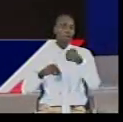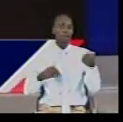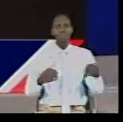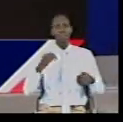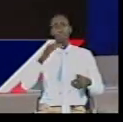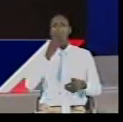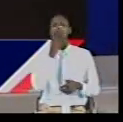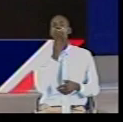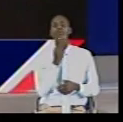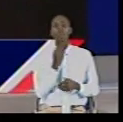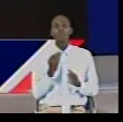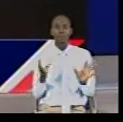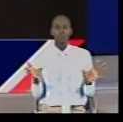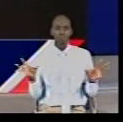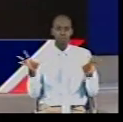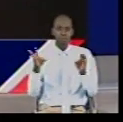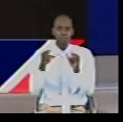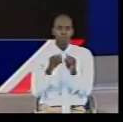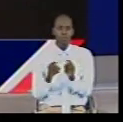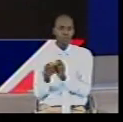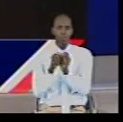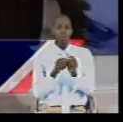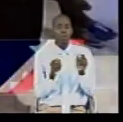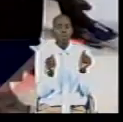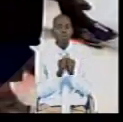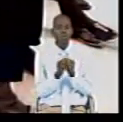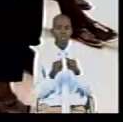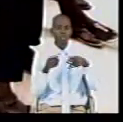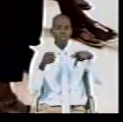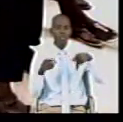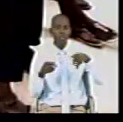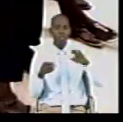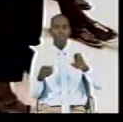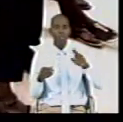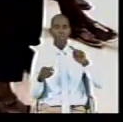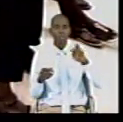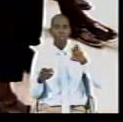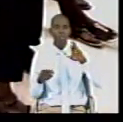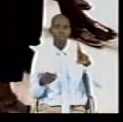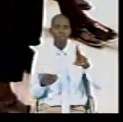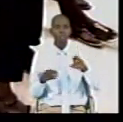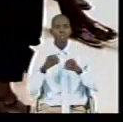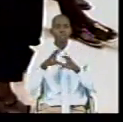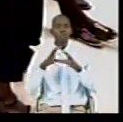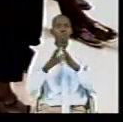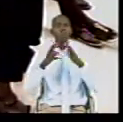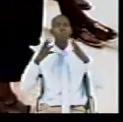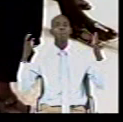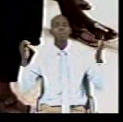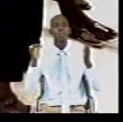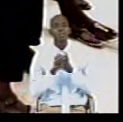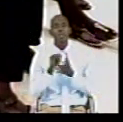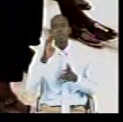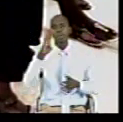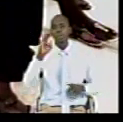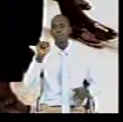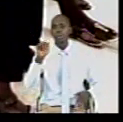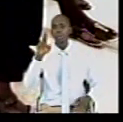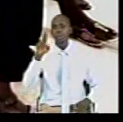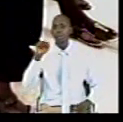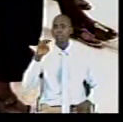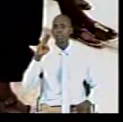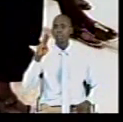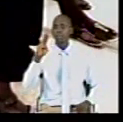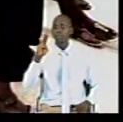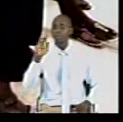him, that is with Peter, in so much that Barnabas also was carried